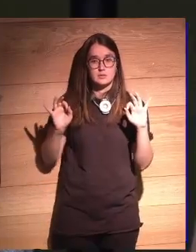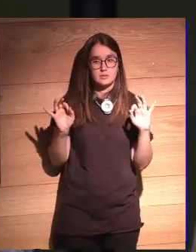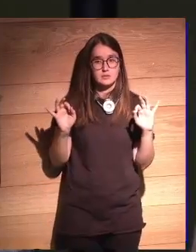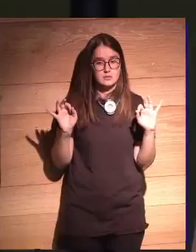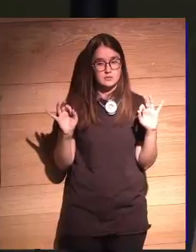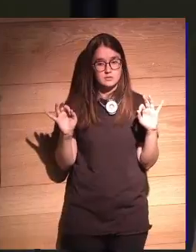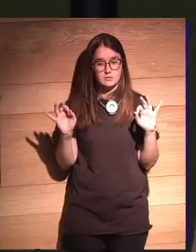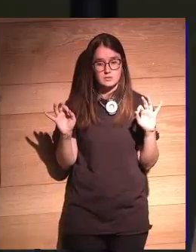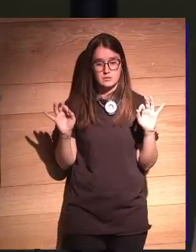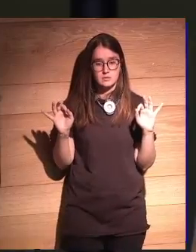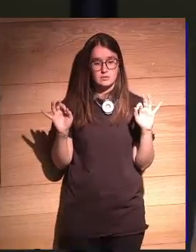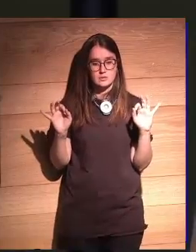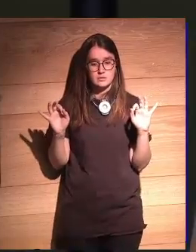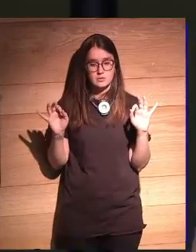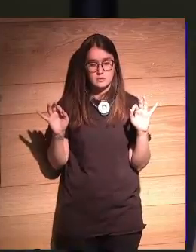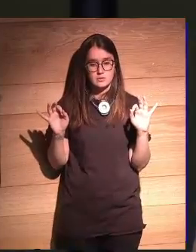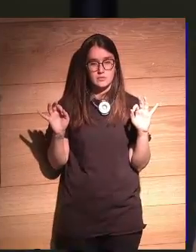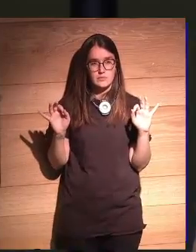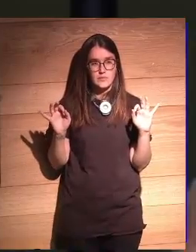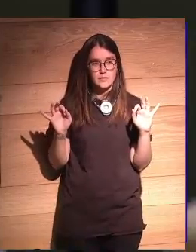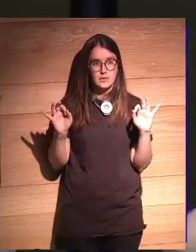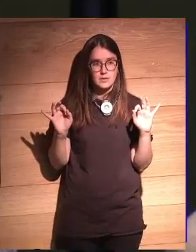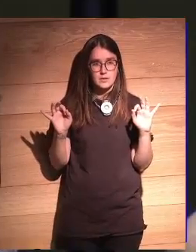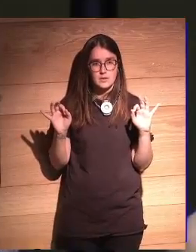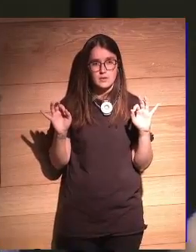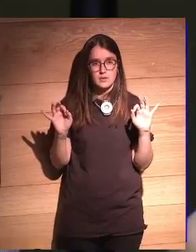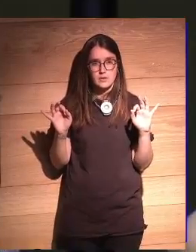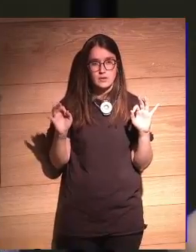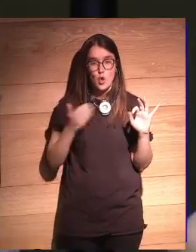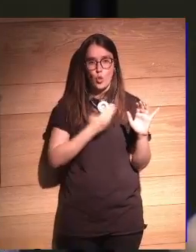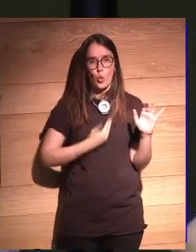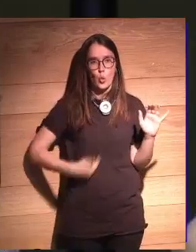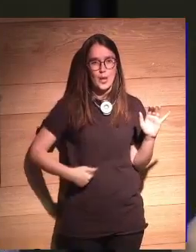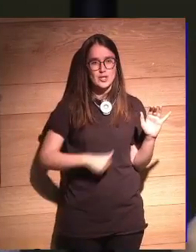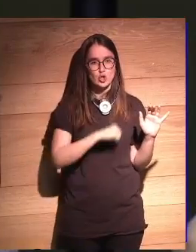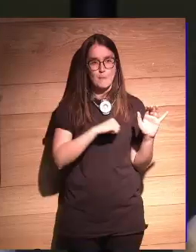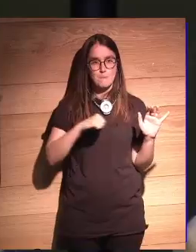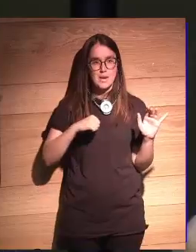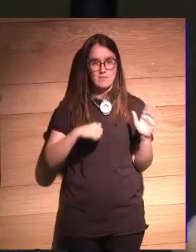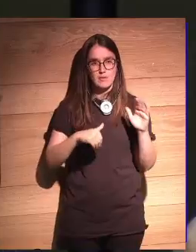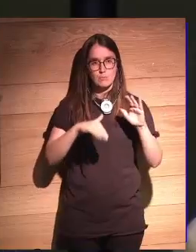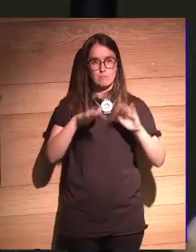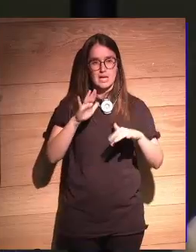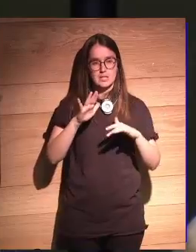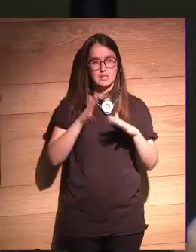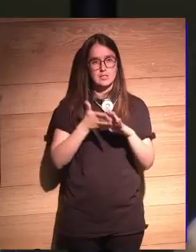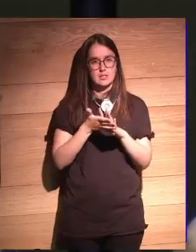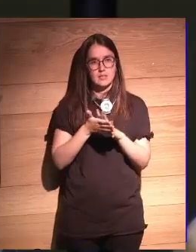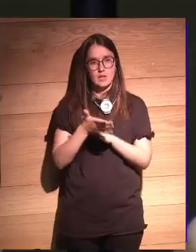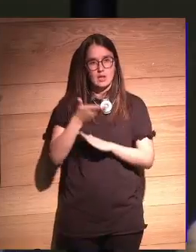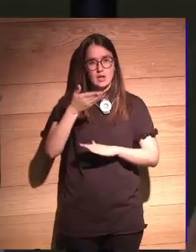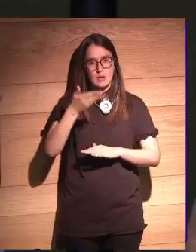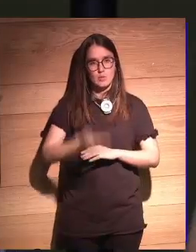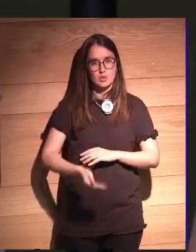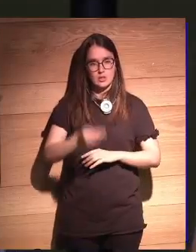private home ownership becomes established as the sort of only legitimate key to stability for states that are destroying pensions